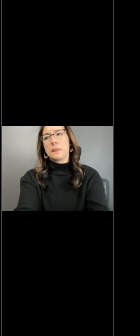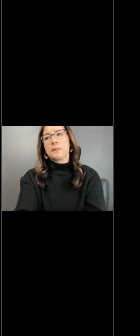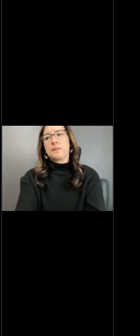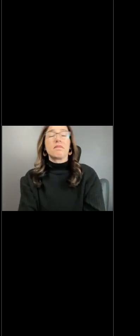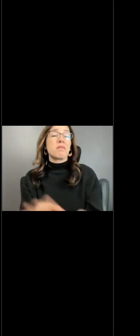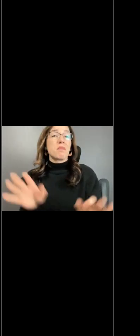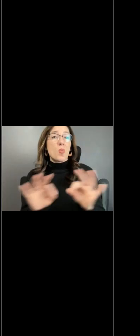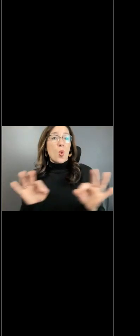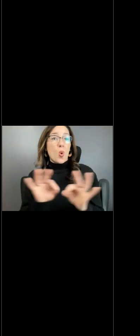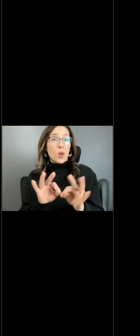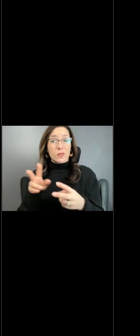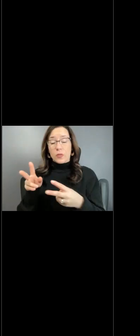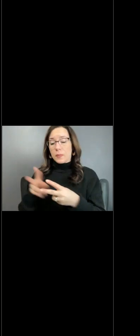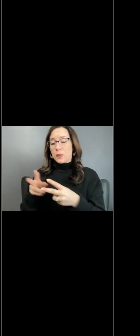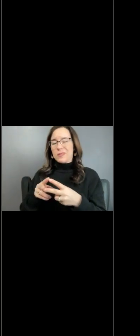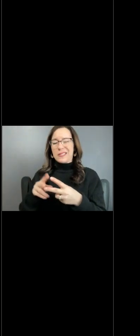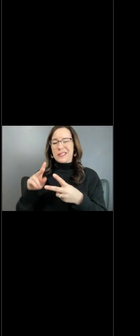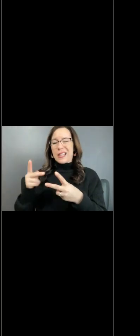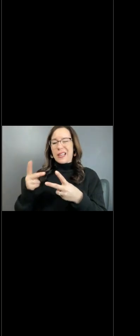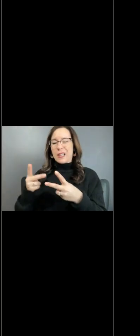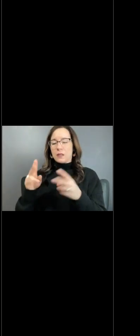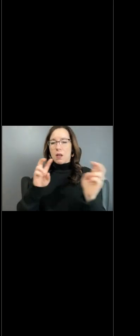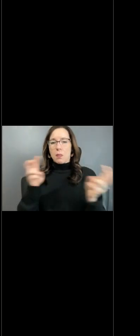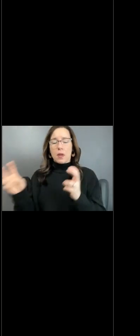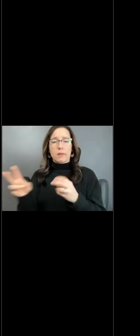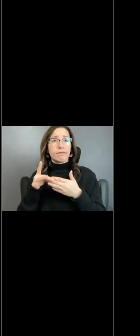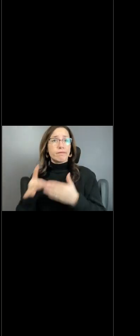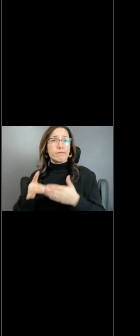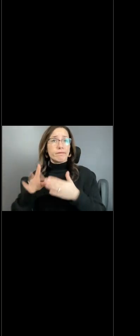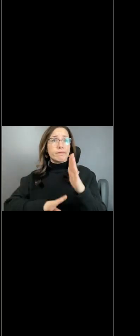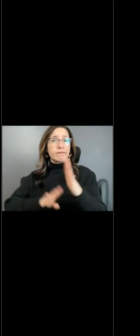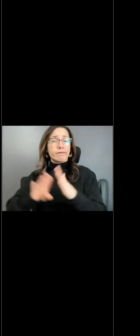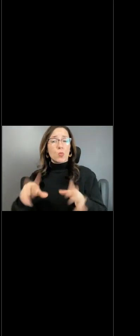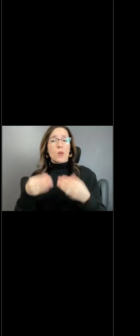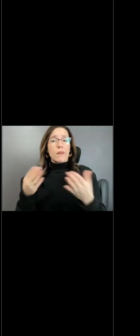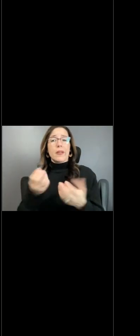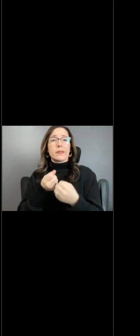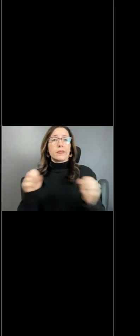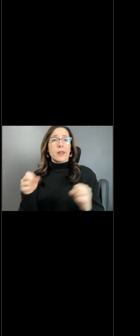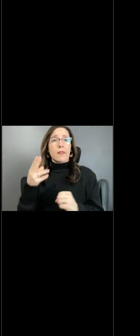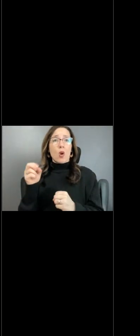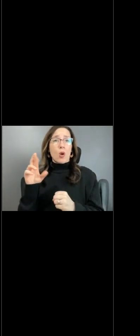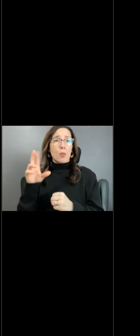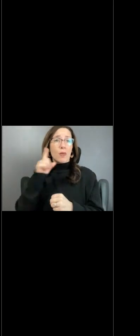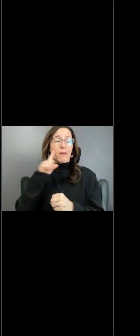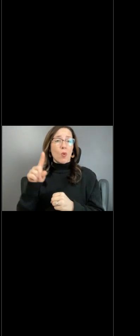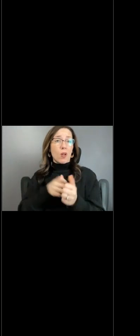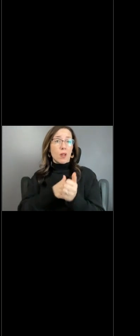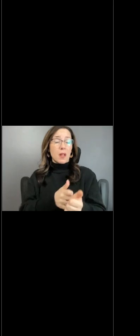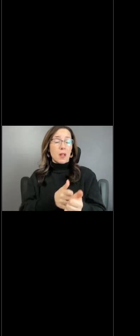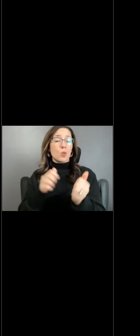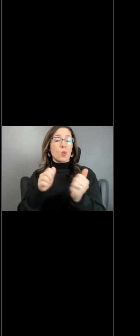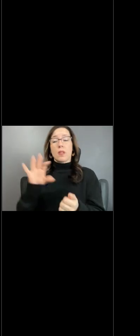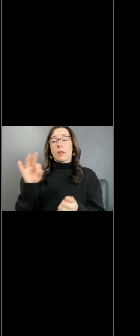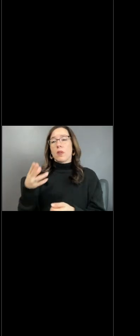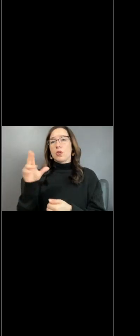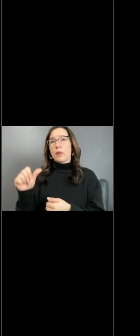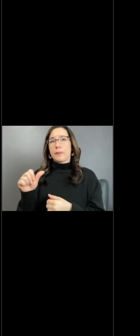The guidelines were developed to provide a safe harbor for compliance with the